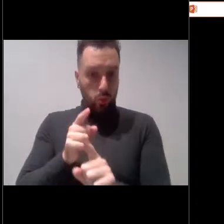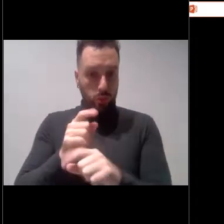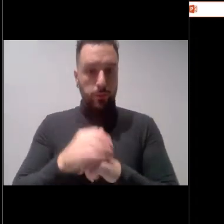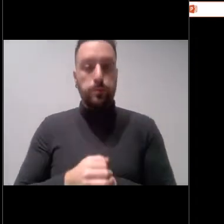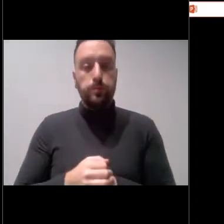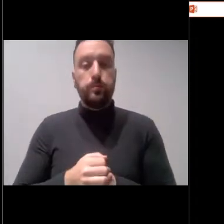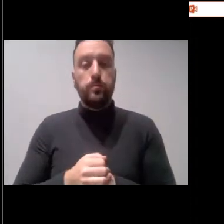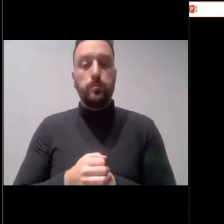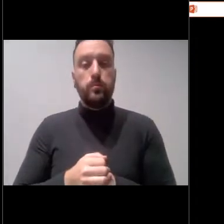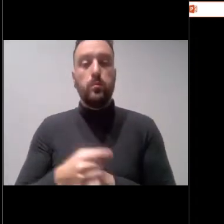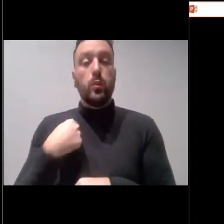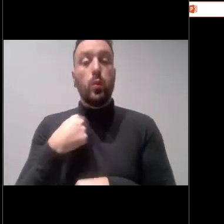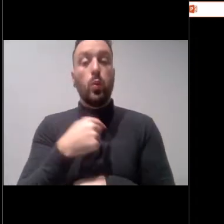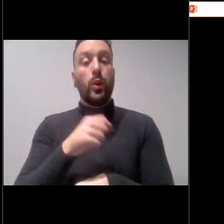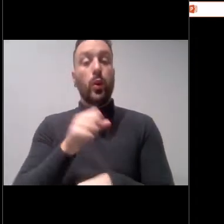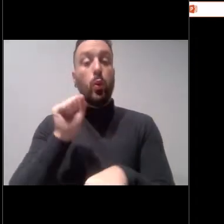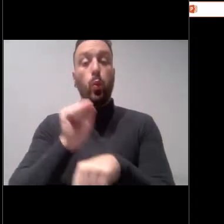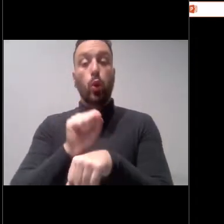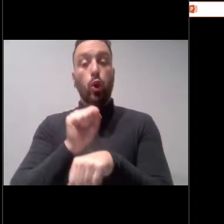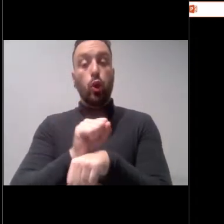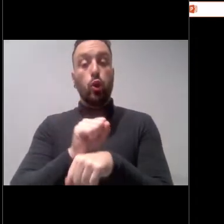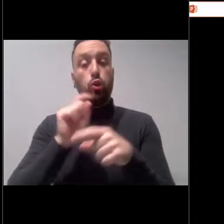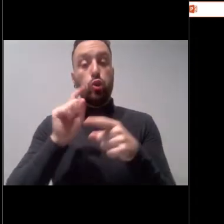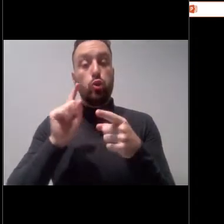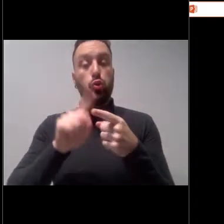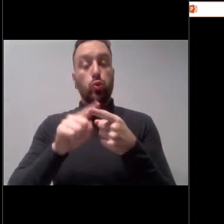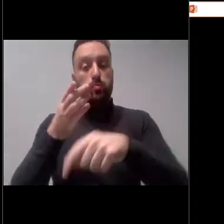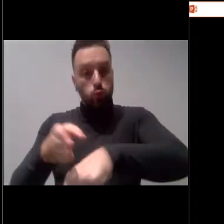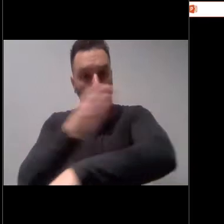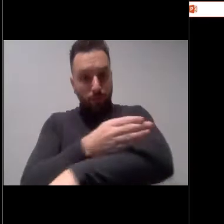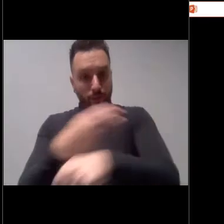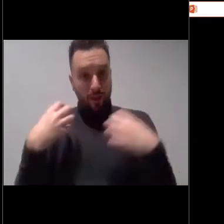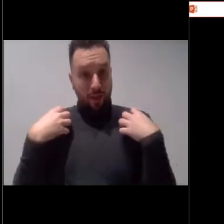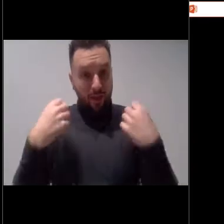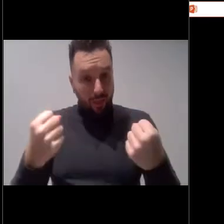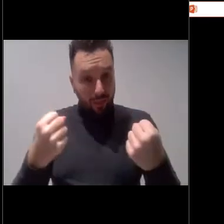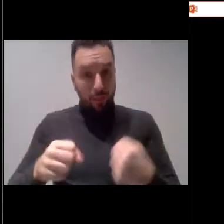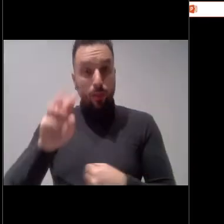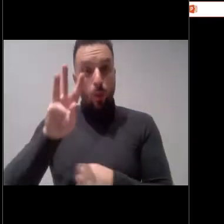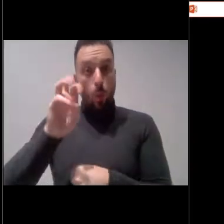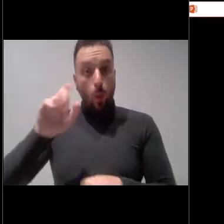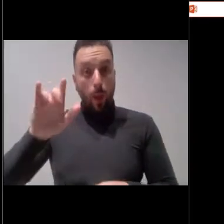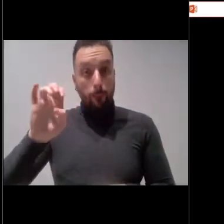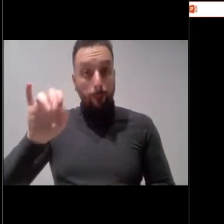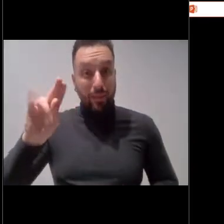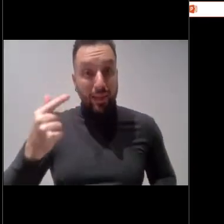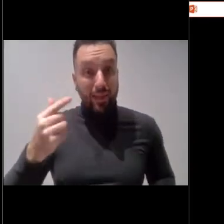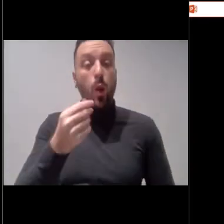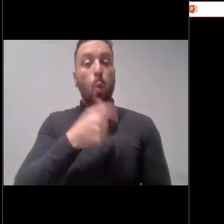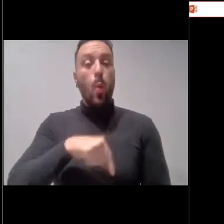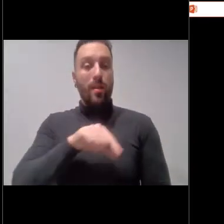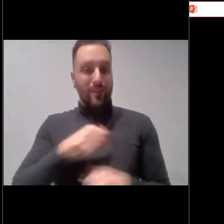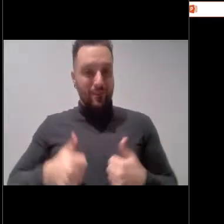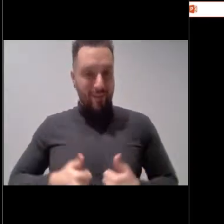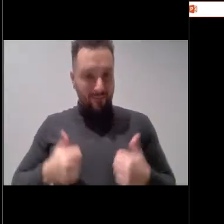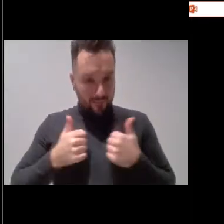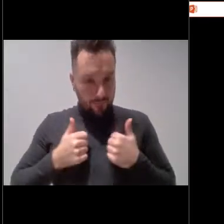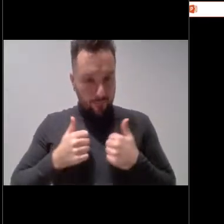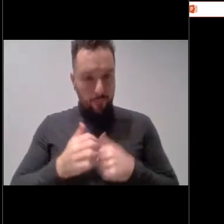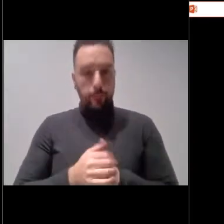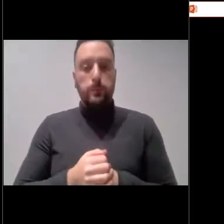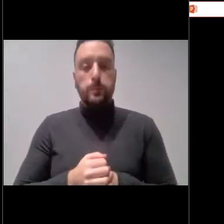Overall, we work to improve the health, well-being, and quality of life of Texans. Our champion